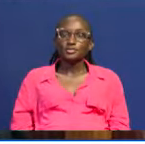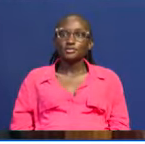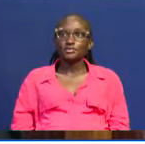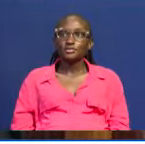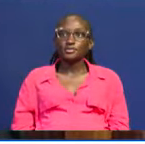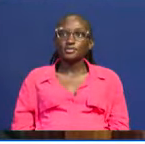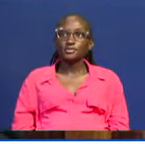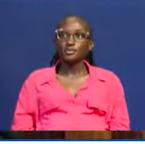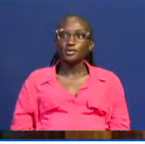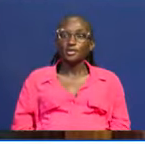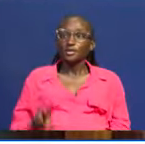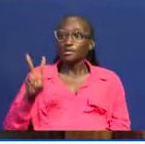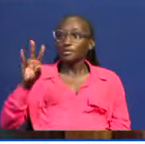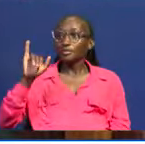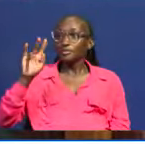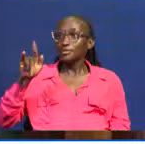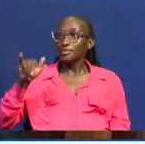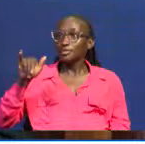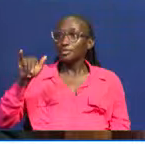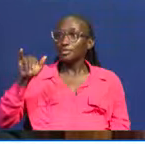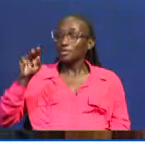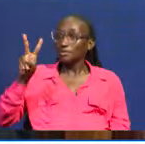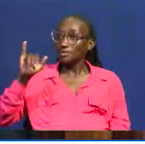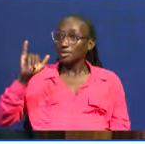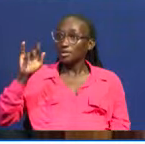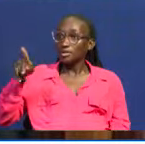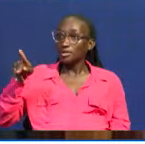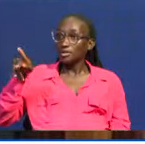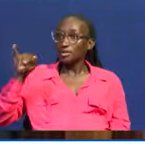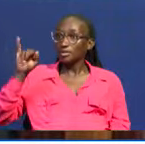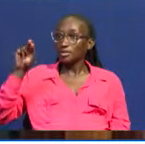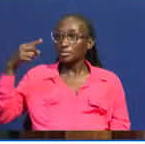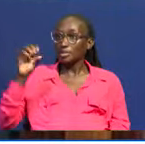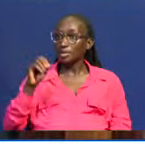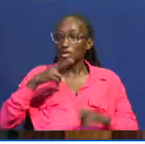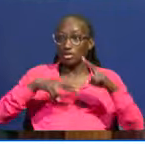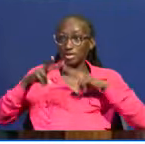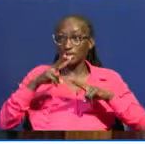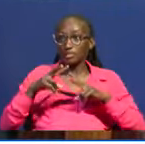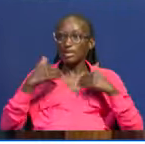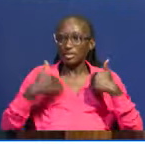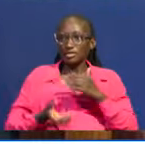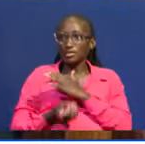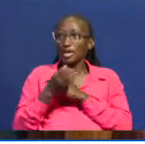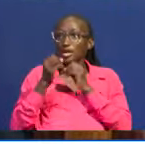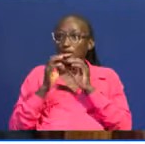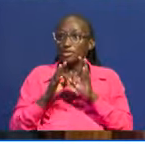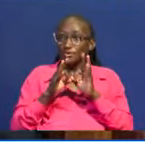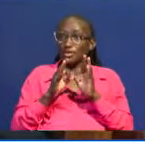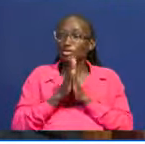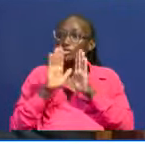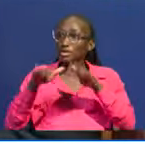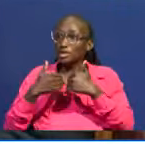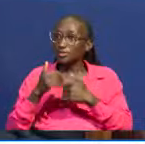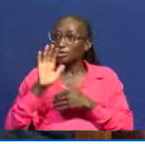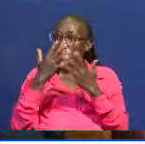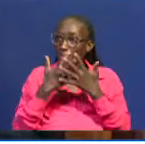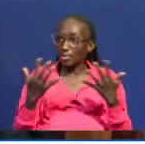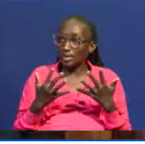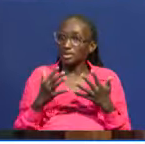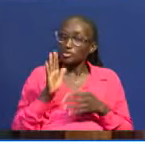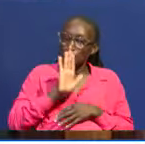Vipingo Beach, I have explained whether you would bequeath your wealth to your children or to the children of your